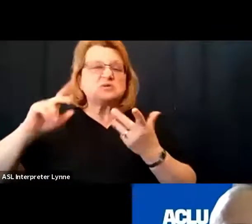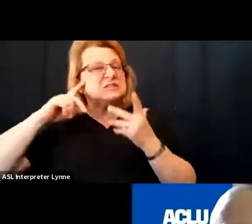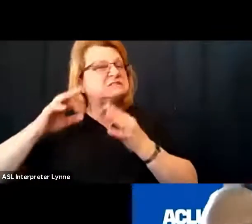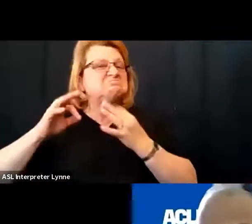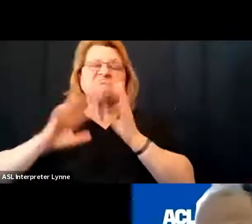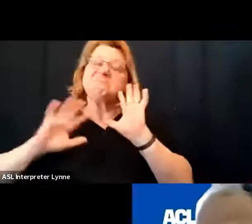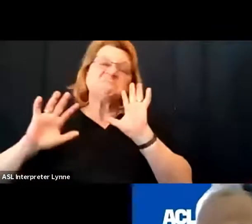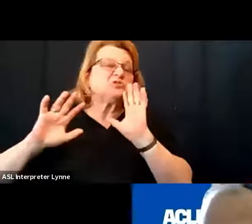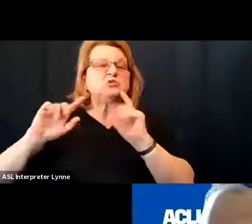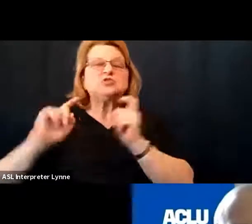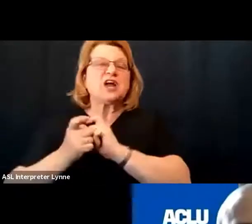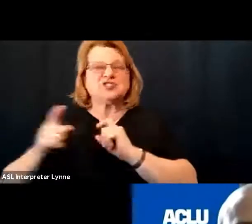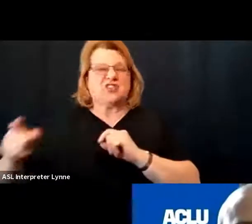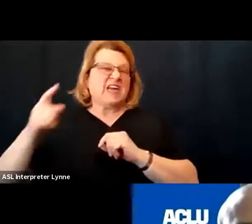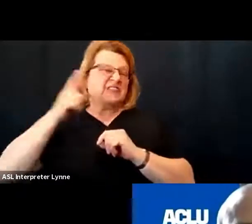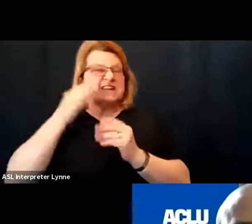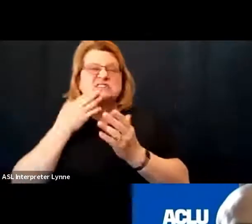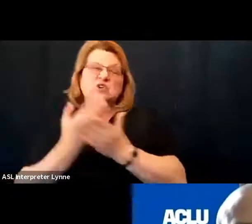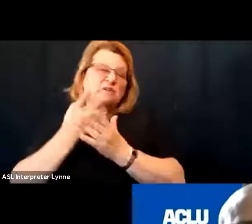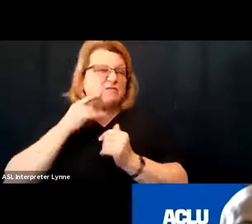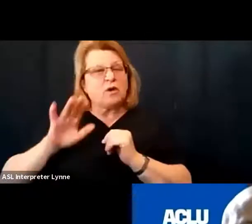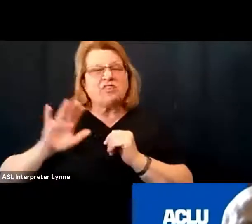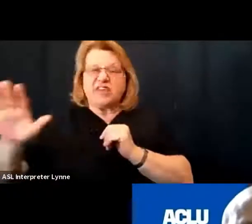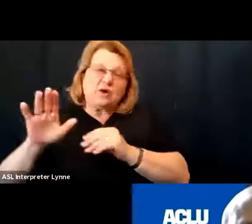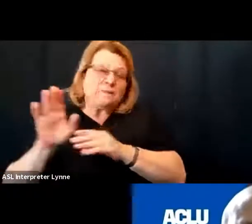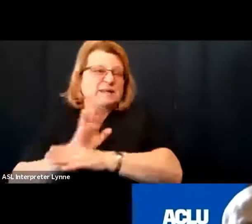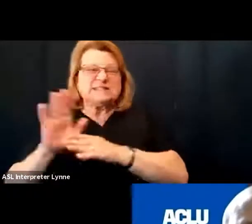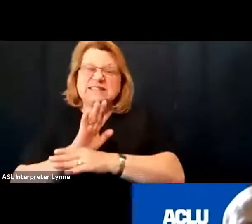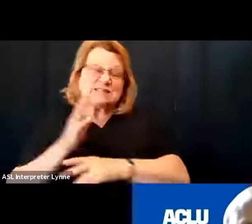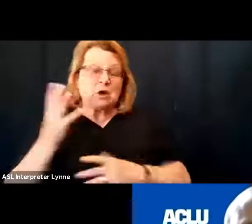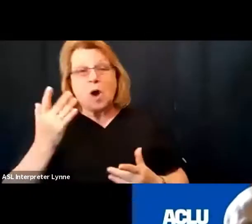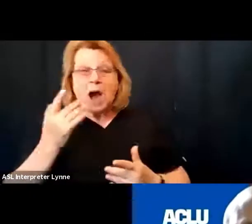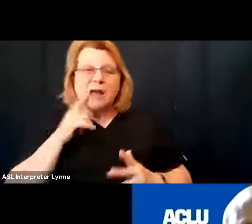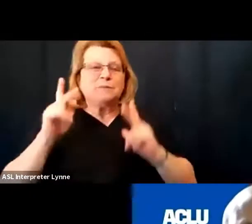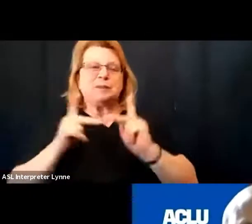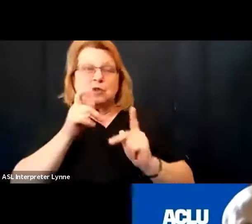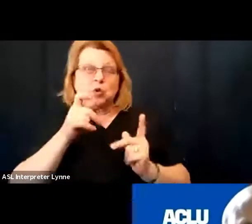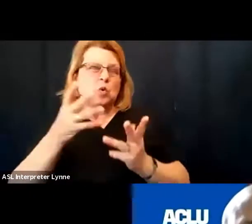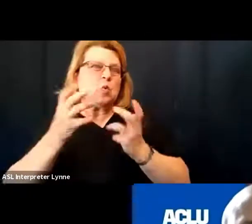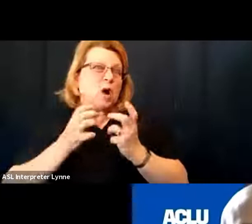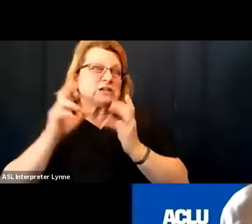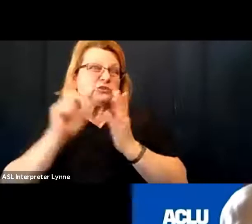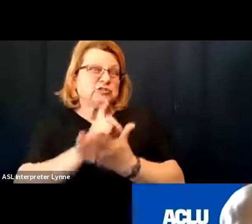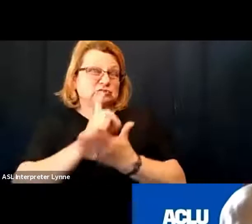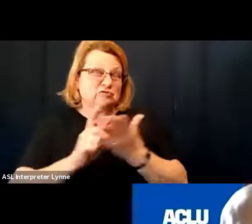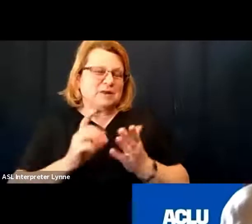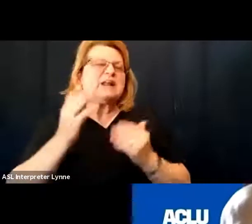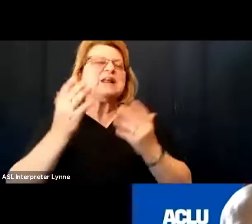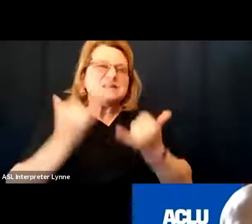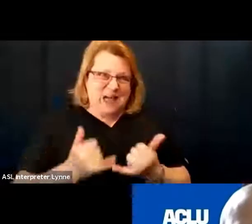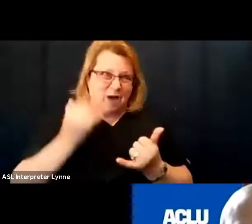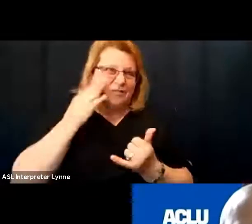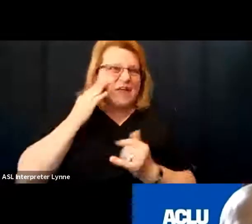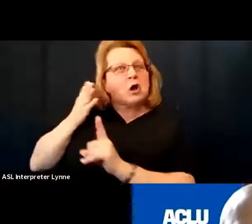their business because people who wanted to discriminate, now they know,